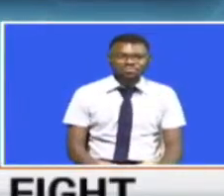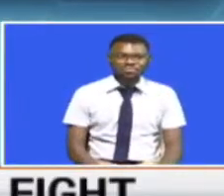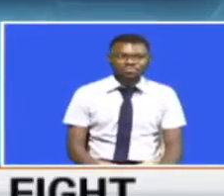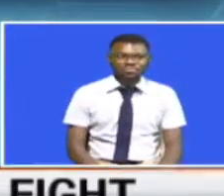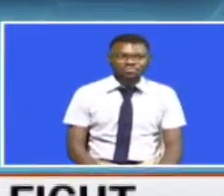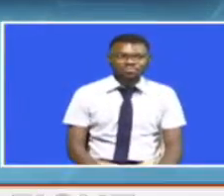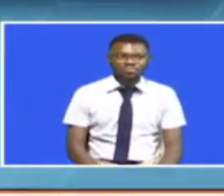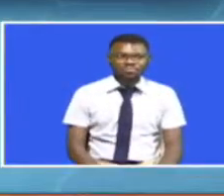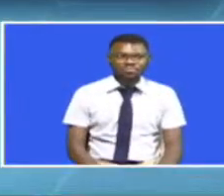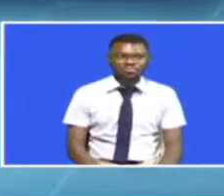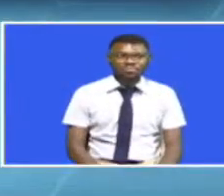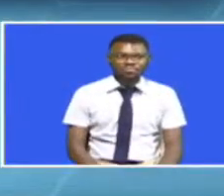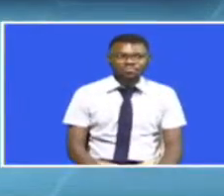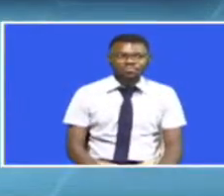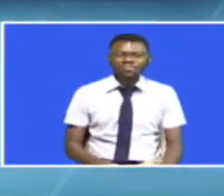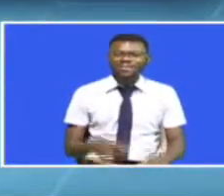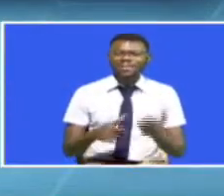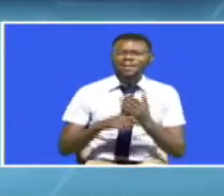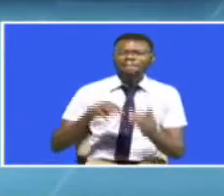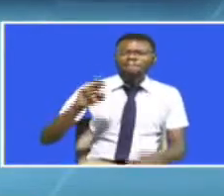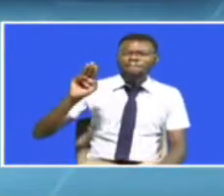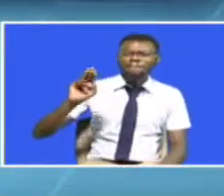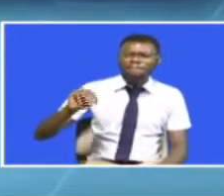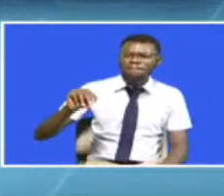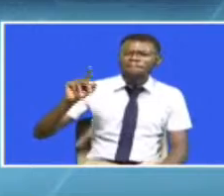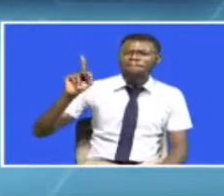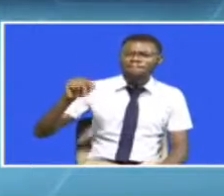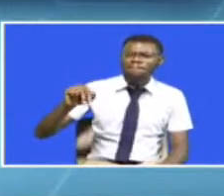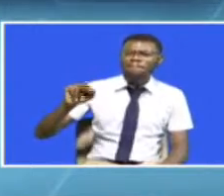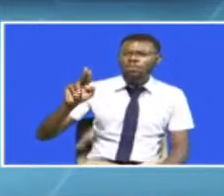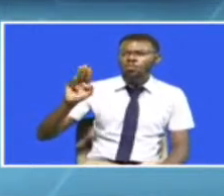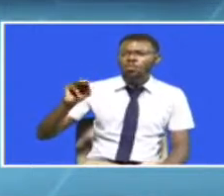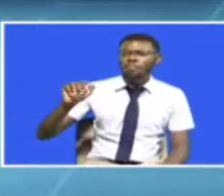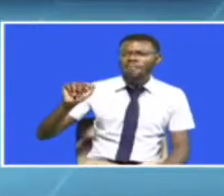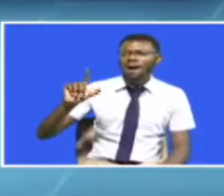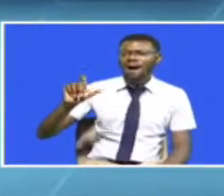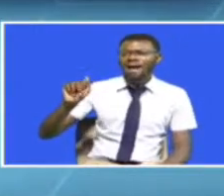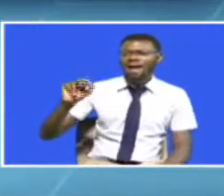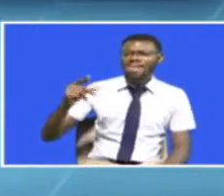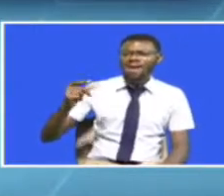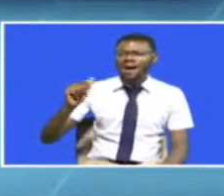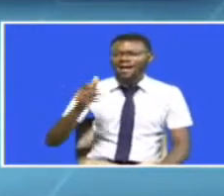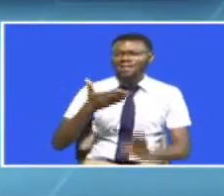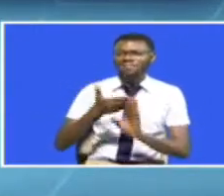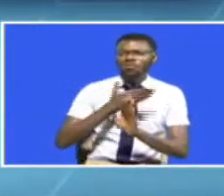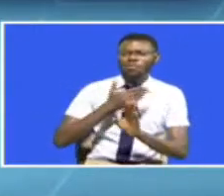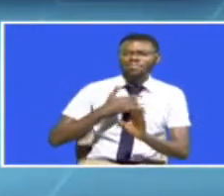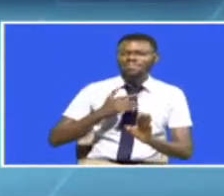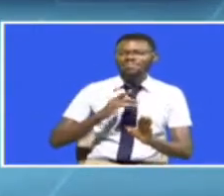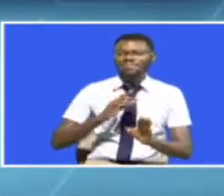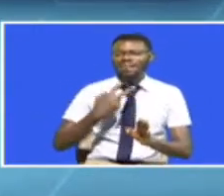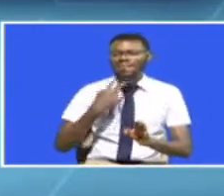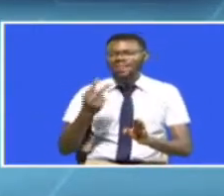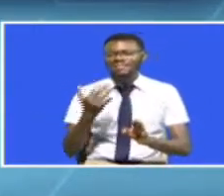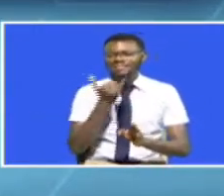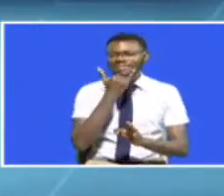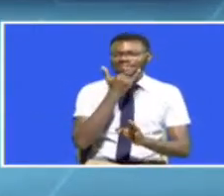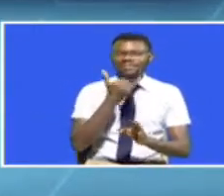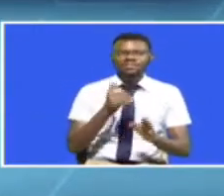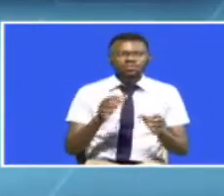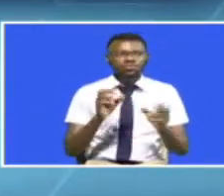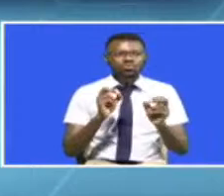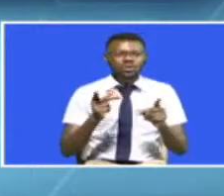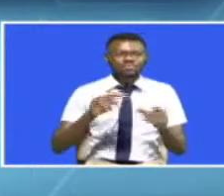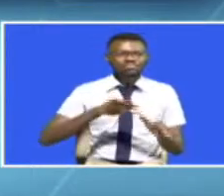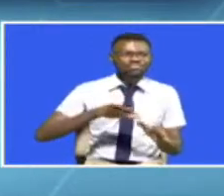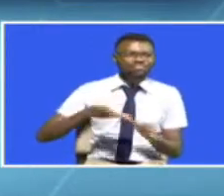Now, it is actually Mpumalanga, not Mpalanga, the way I'd read earlier, Rowan, in South Africa. Away from that,